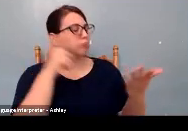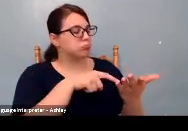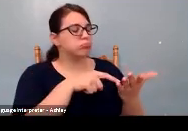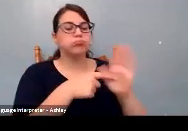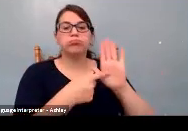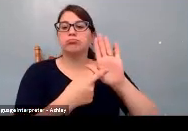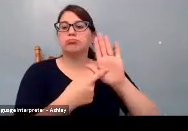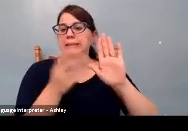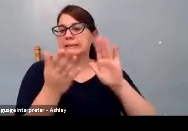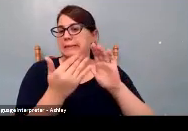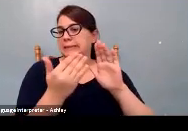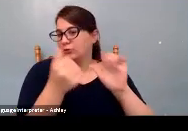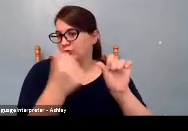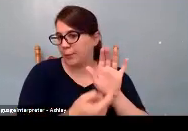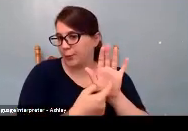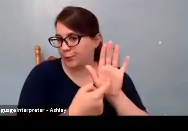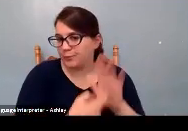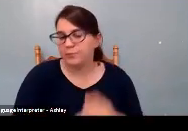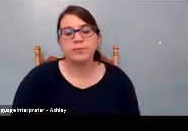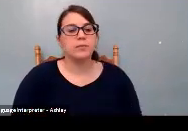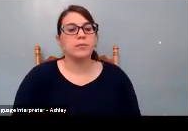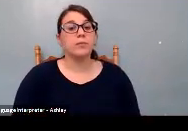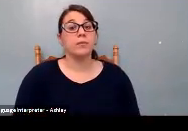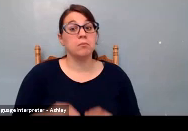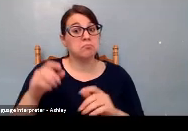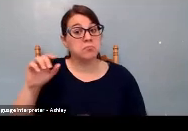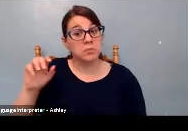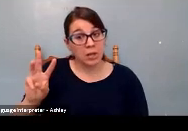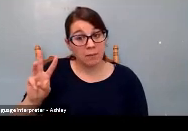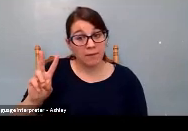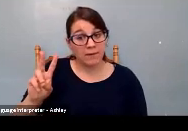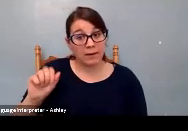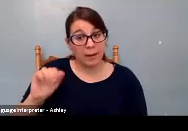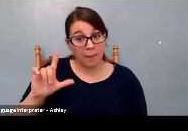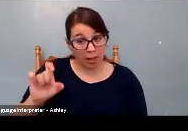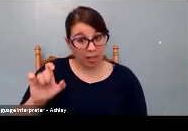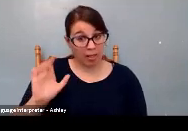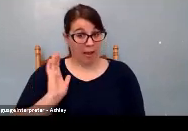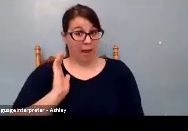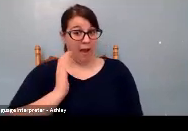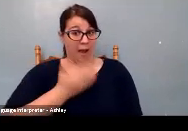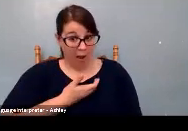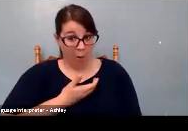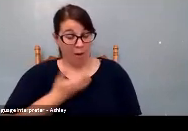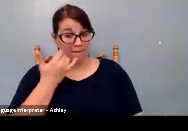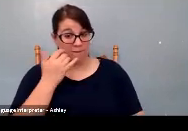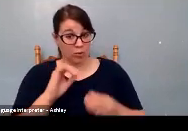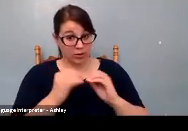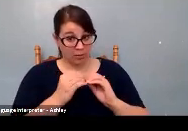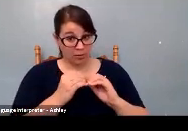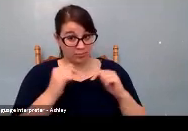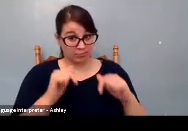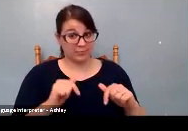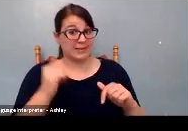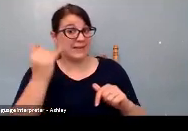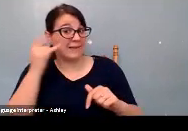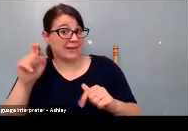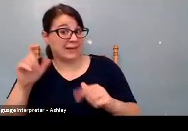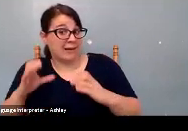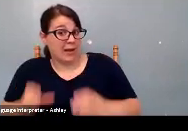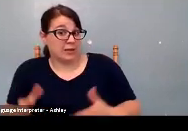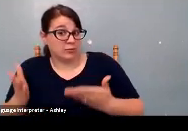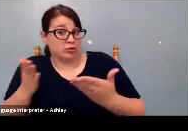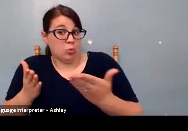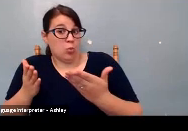our number here at the Treasurer's Office for information about the program. But then once you've enrolled and you need customer support as it relates to your